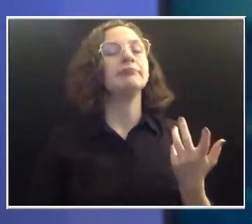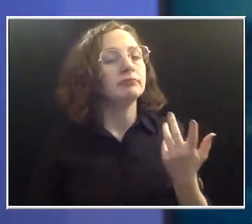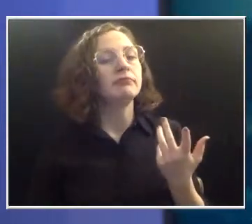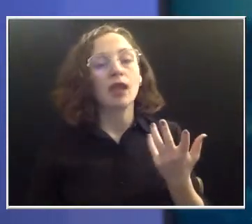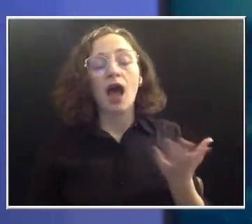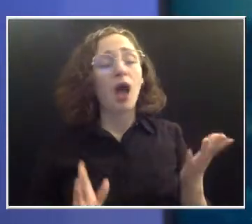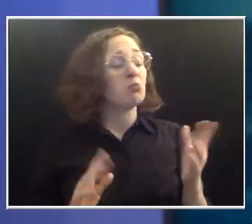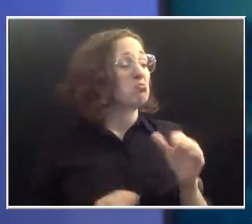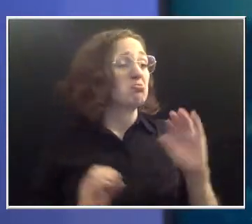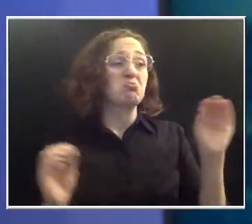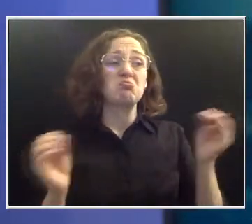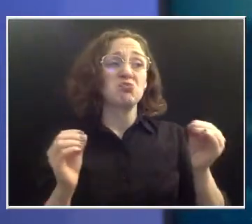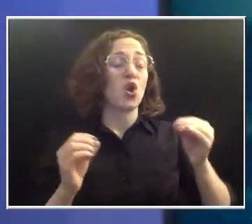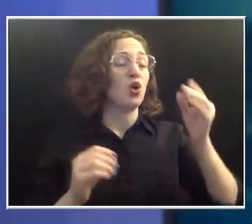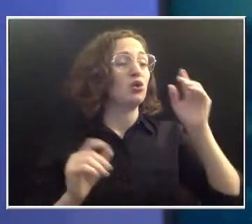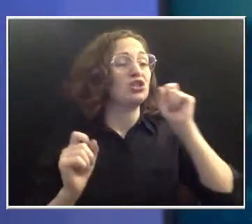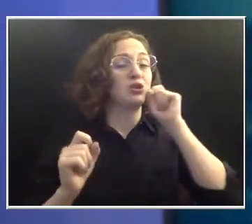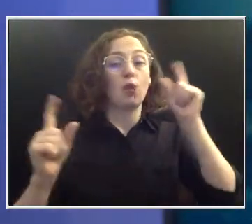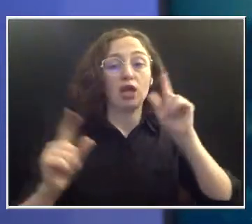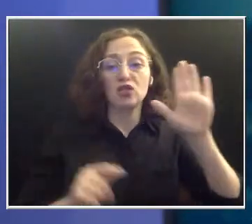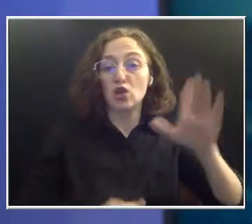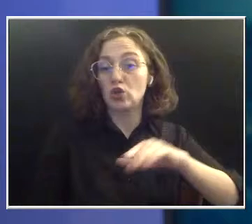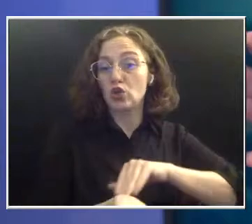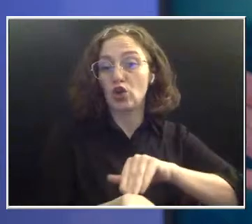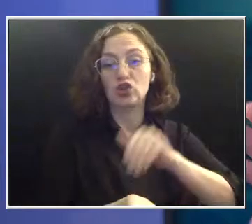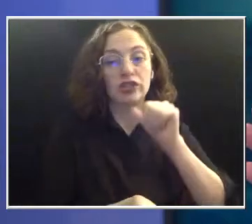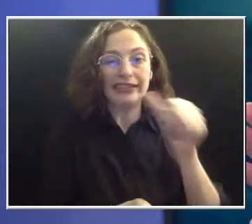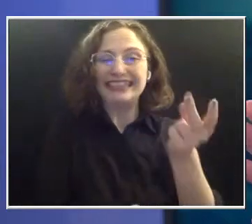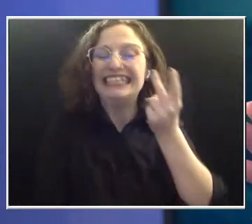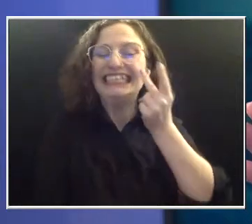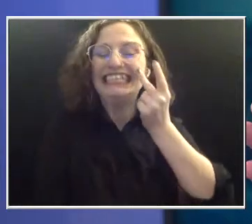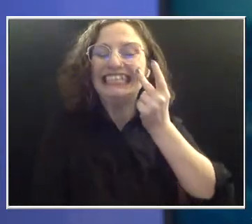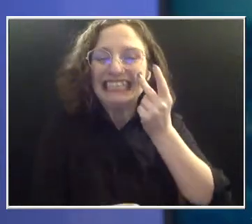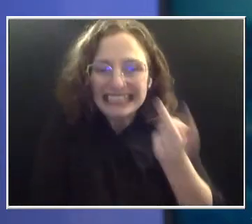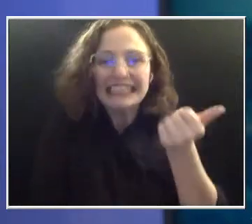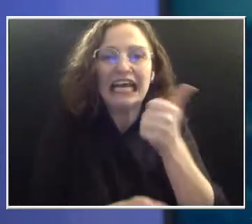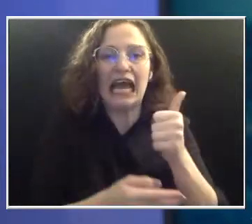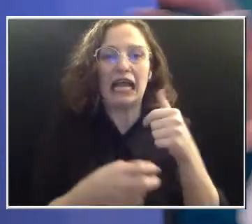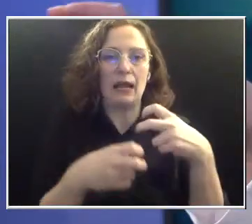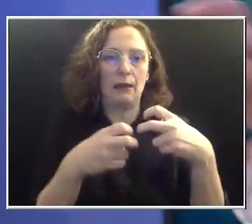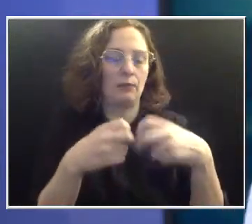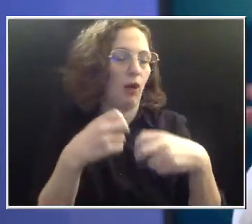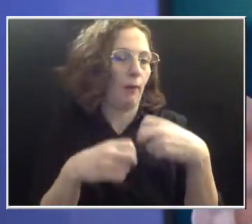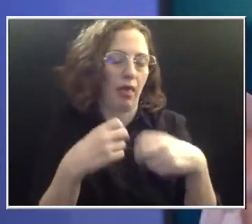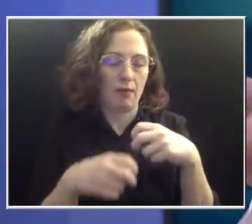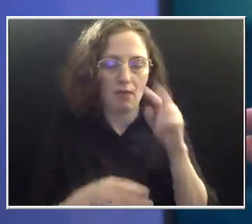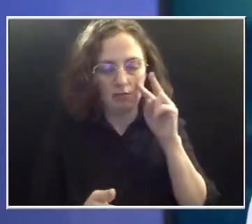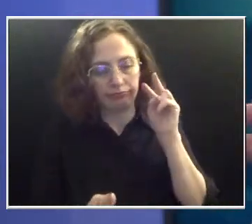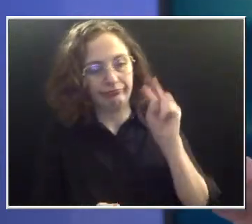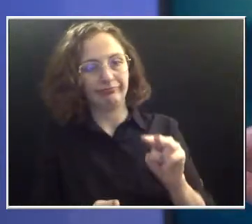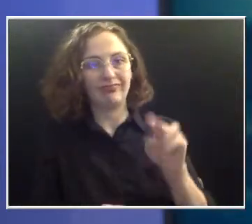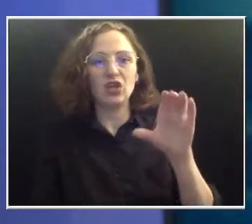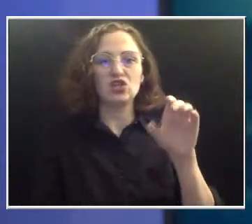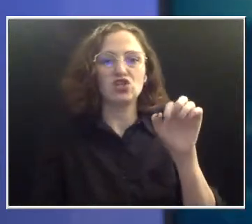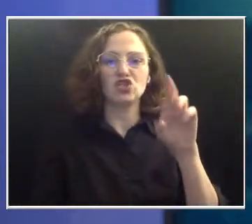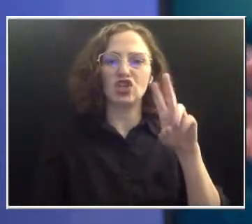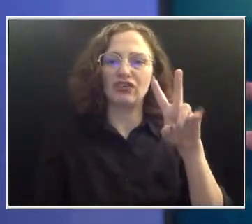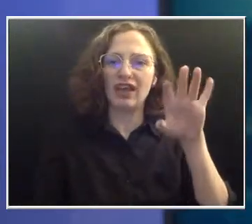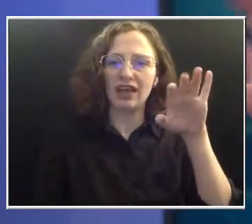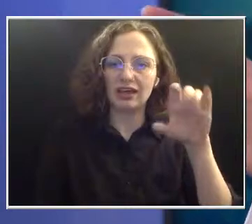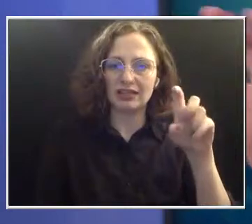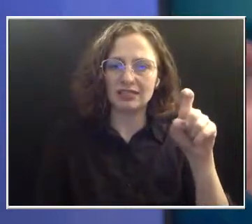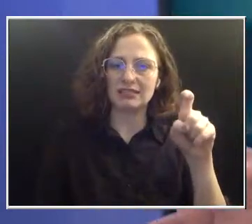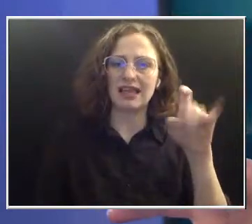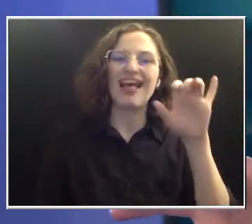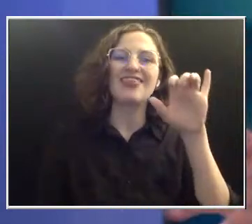exam. So your cervix, when you think about your cervix, it's the opening to your uterus. They're not like two distinct organs, your uterus and cervix. Even